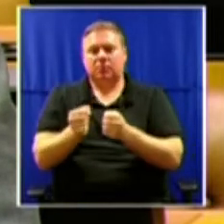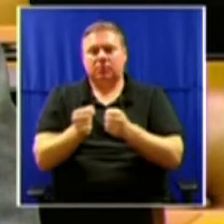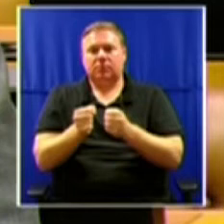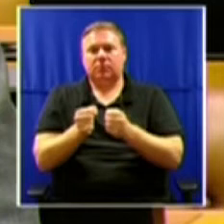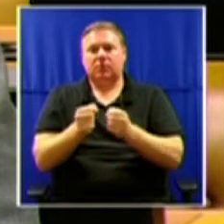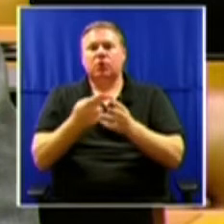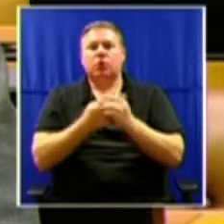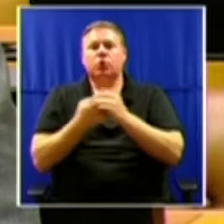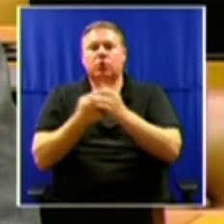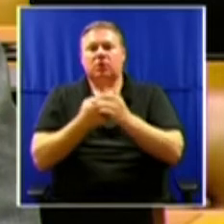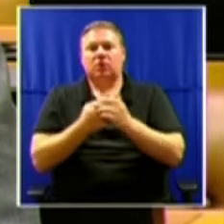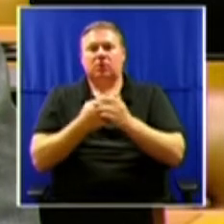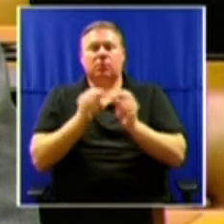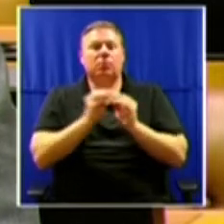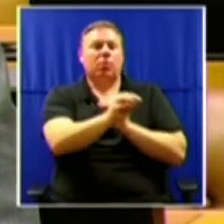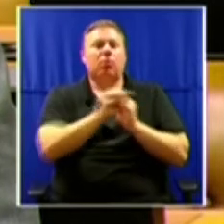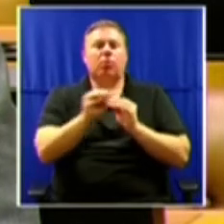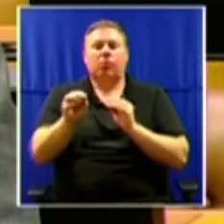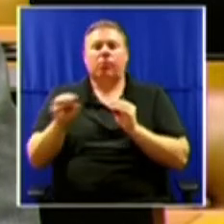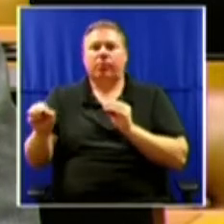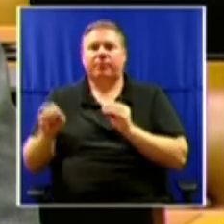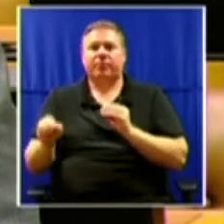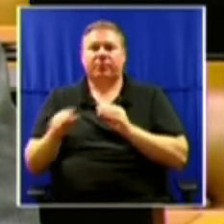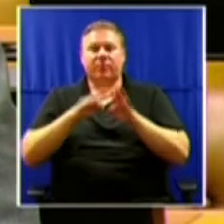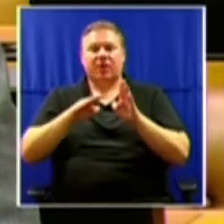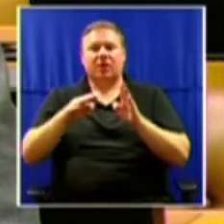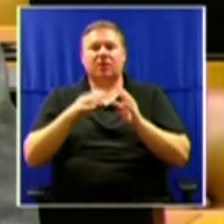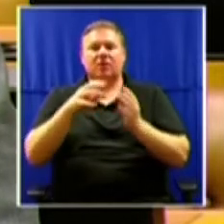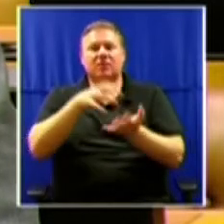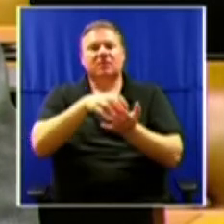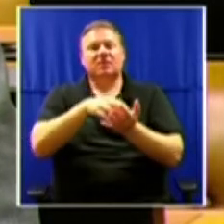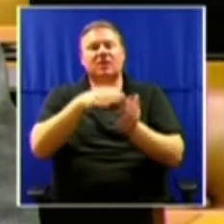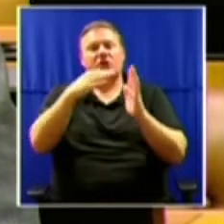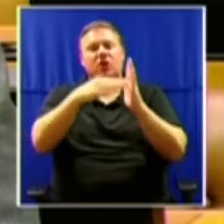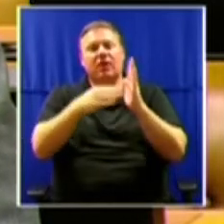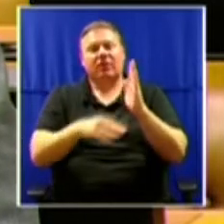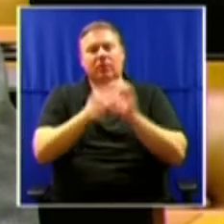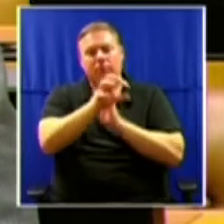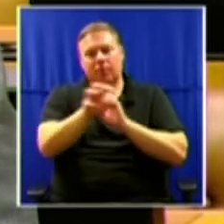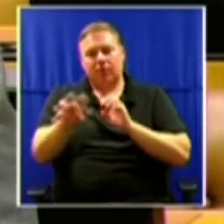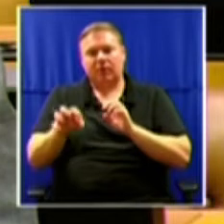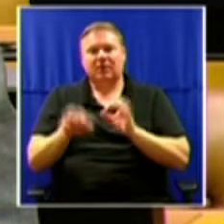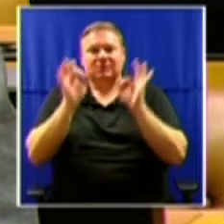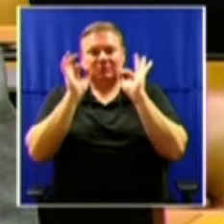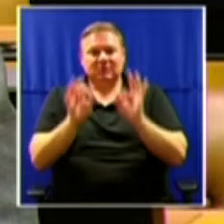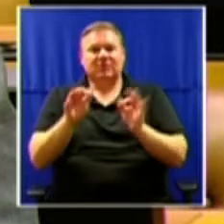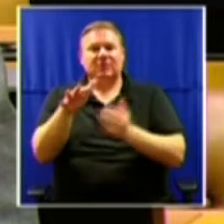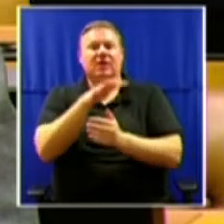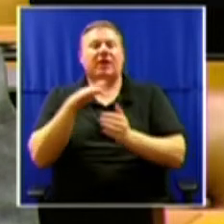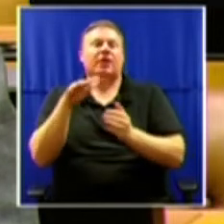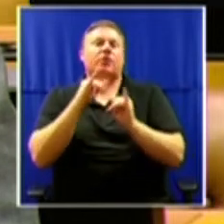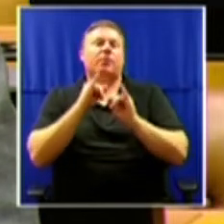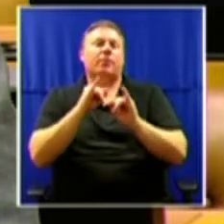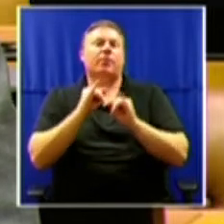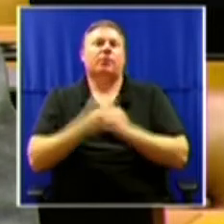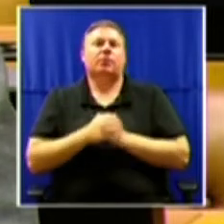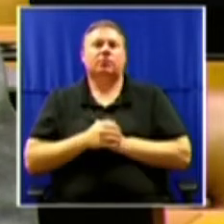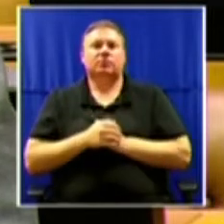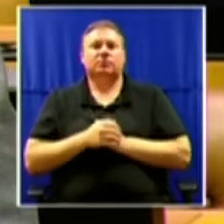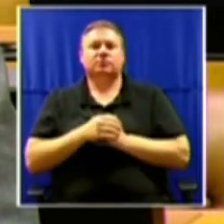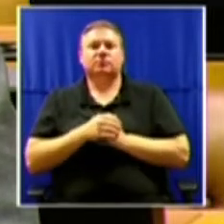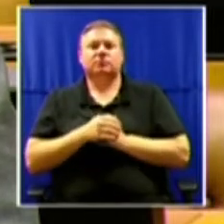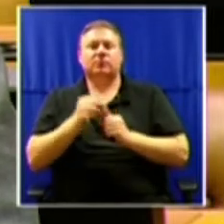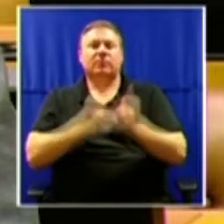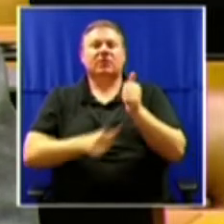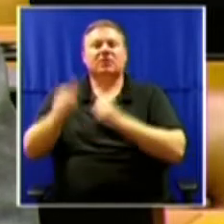units at the station level, especially those station levels that have a problem, and they are commanded by senior officers.